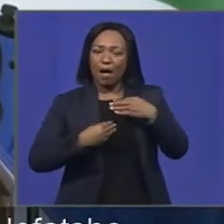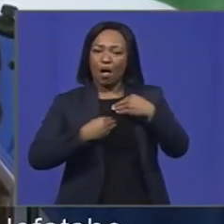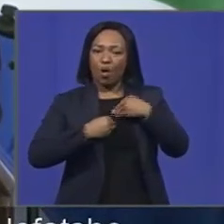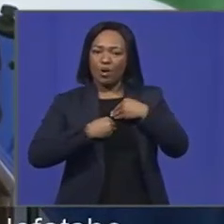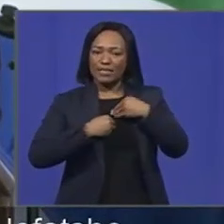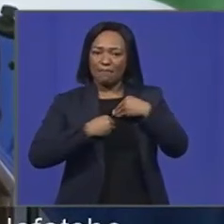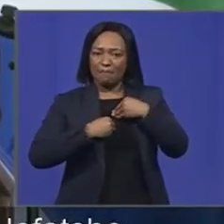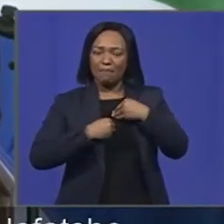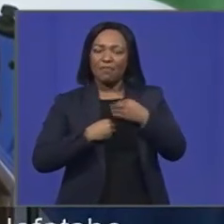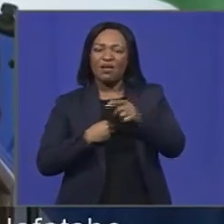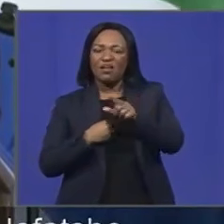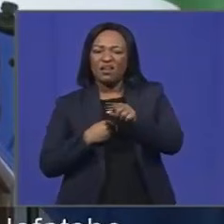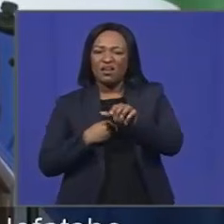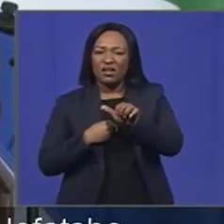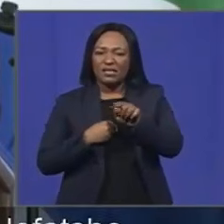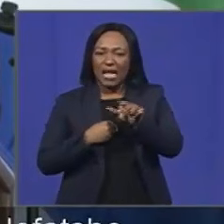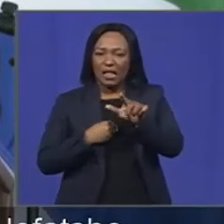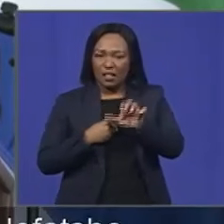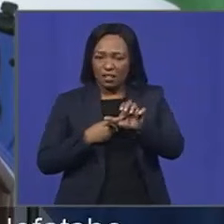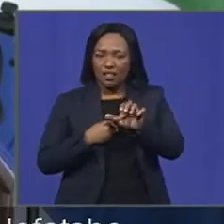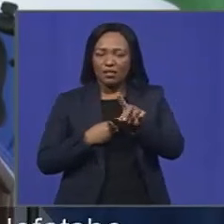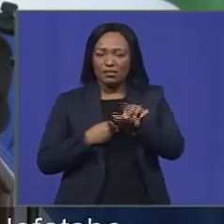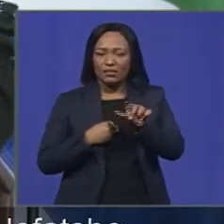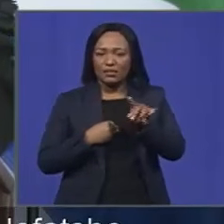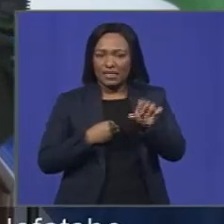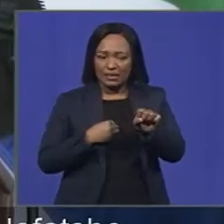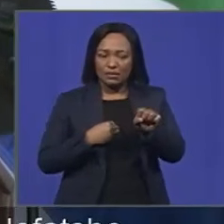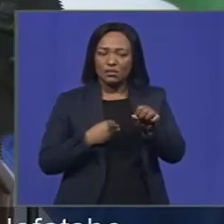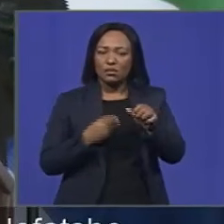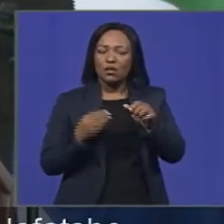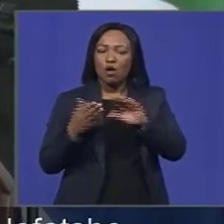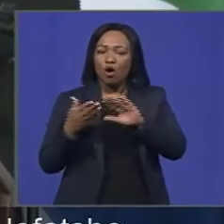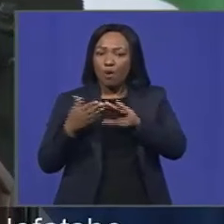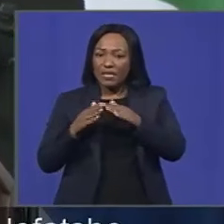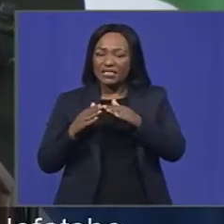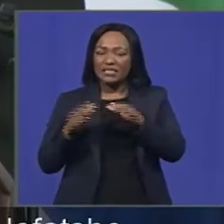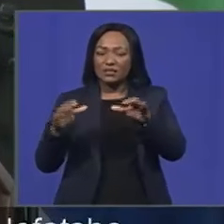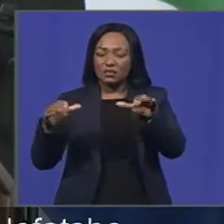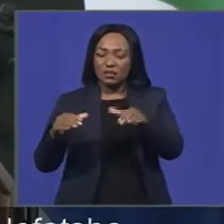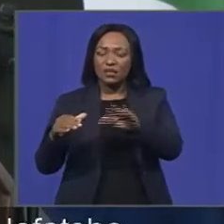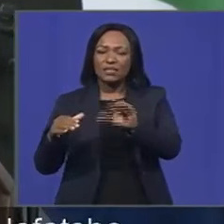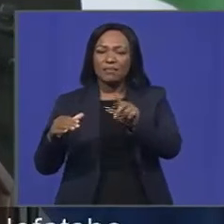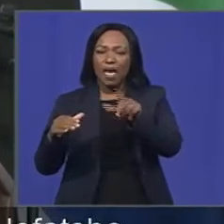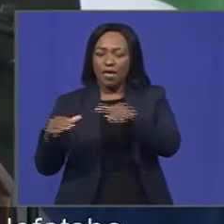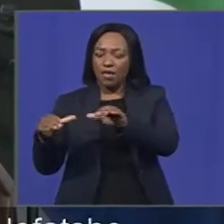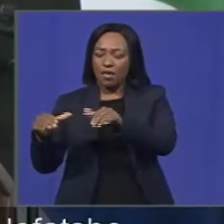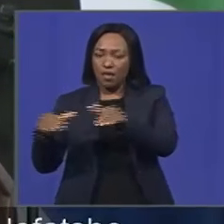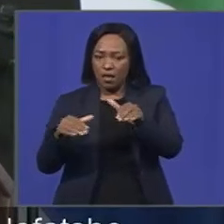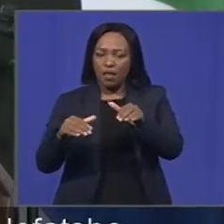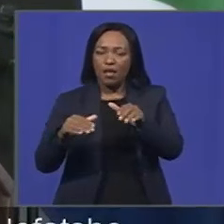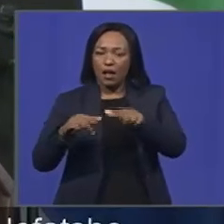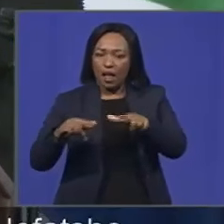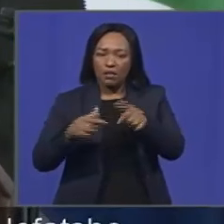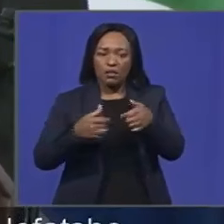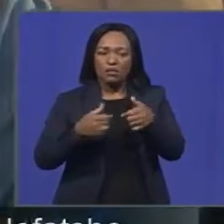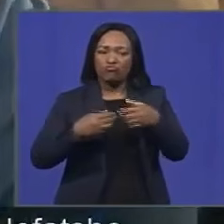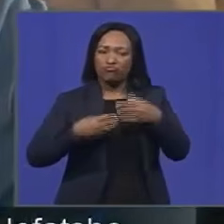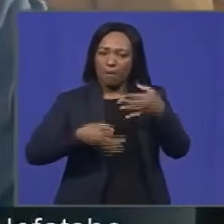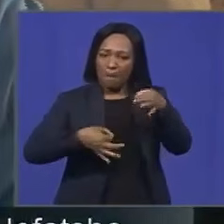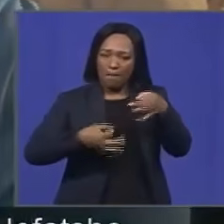community property associations. These CPAs, as we call them,